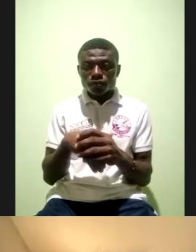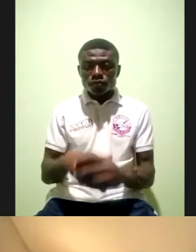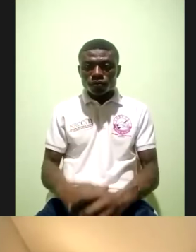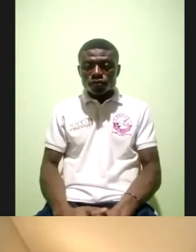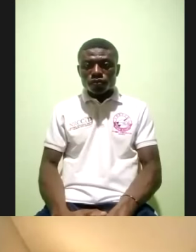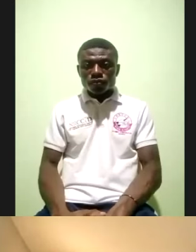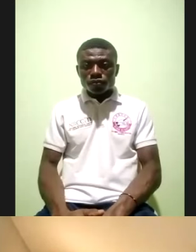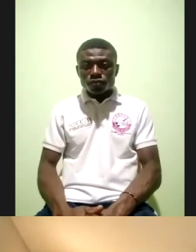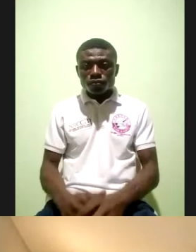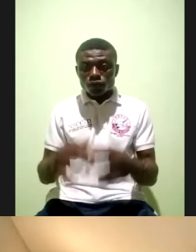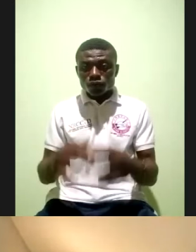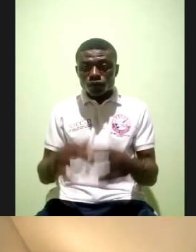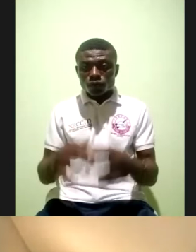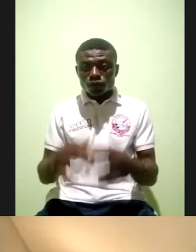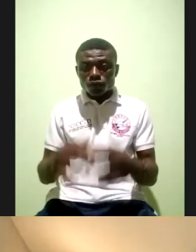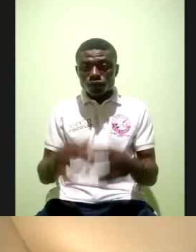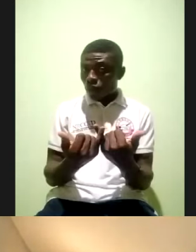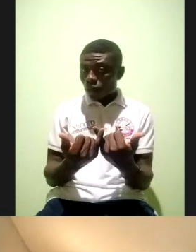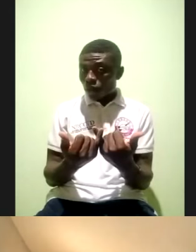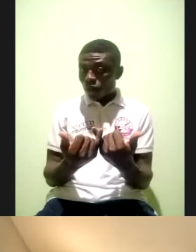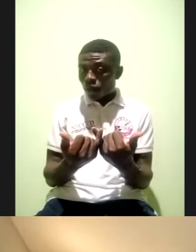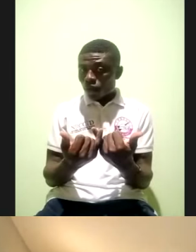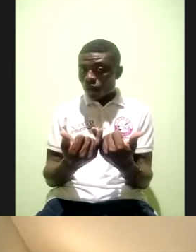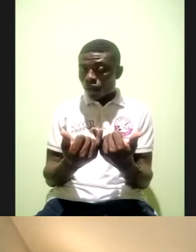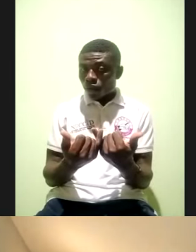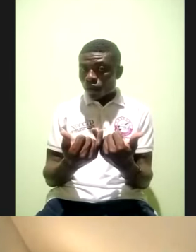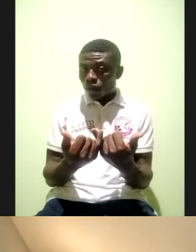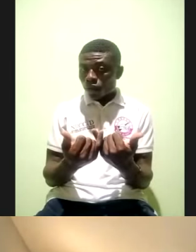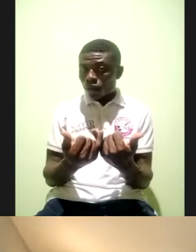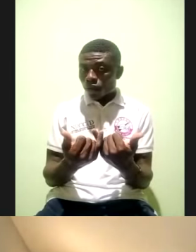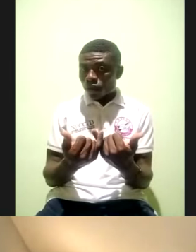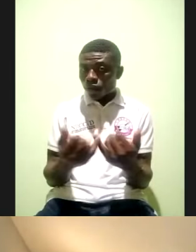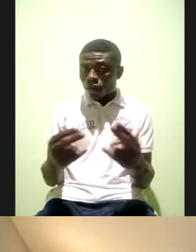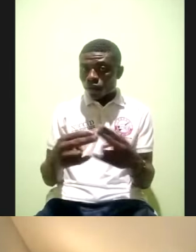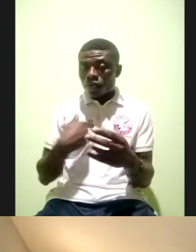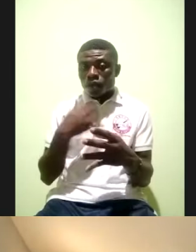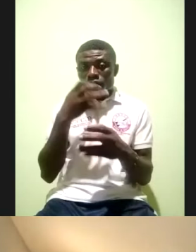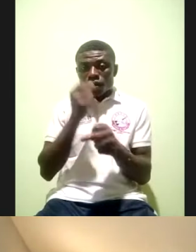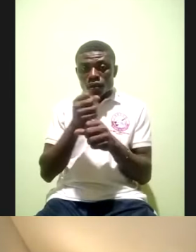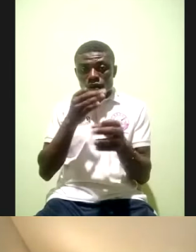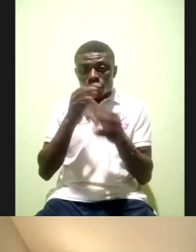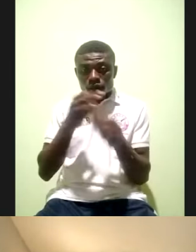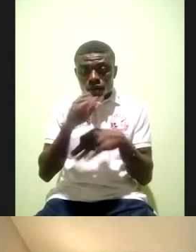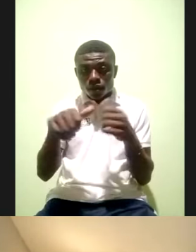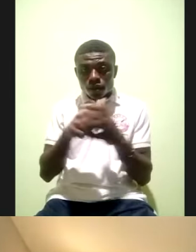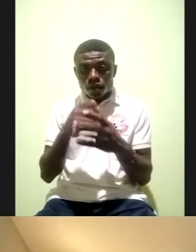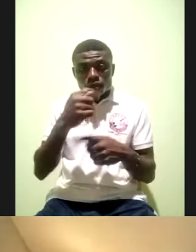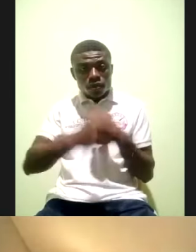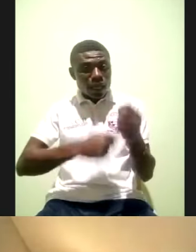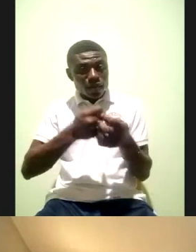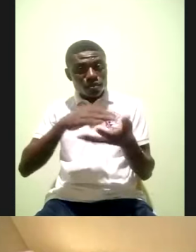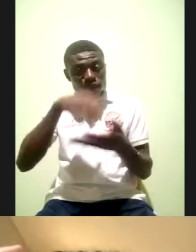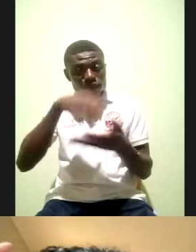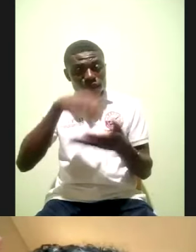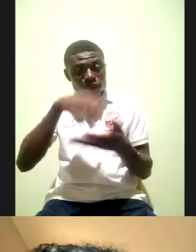So now I have covered a little in the brief description about the types of learning disabilities,